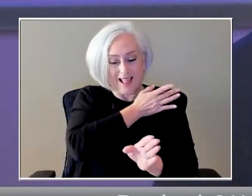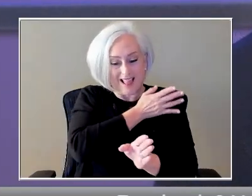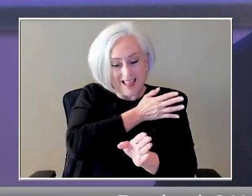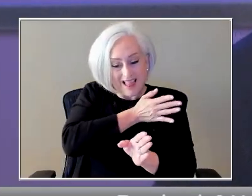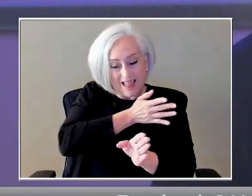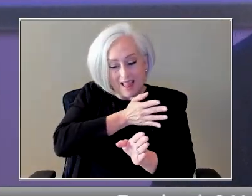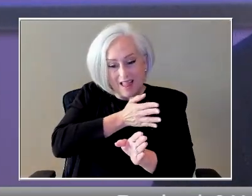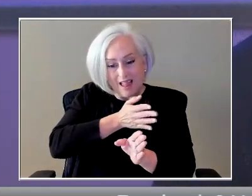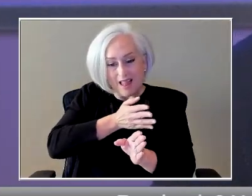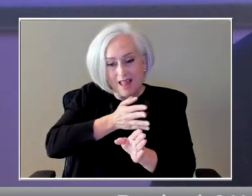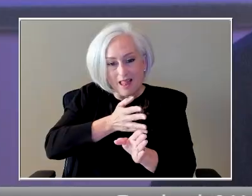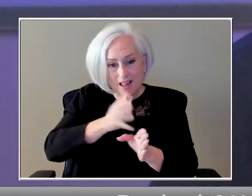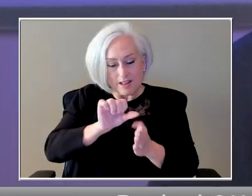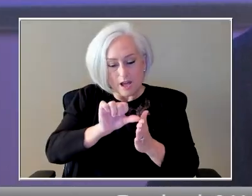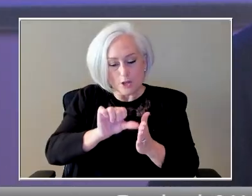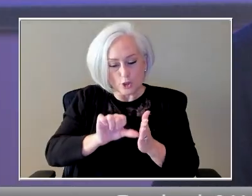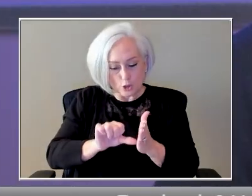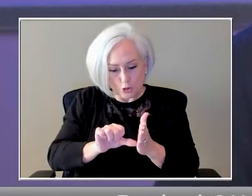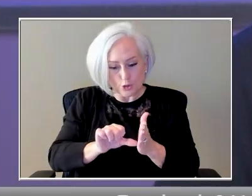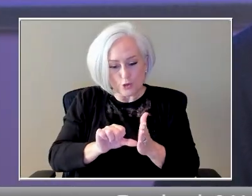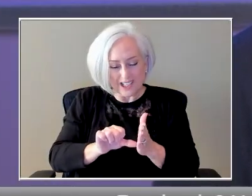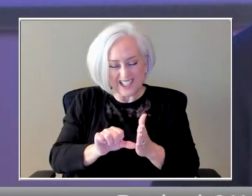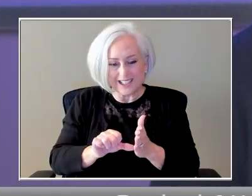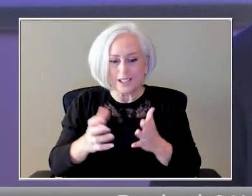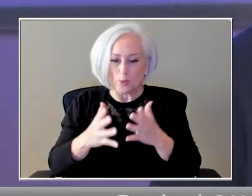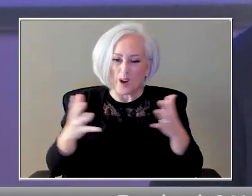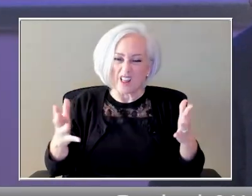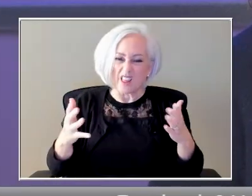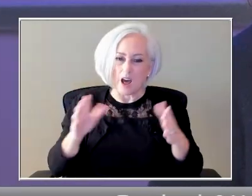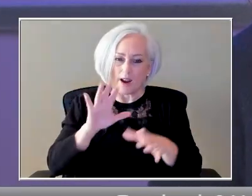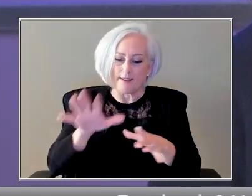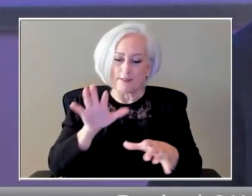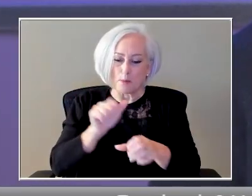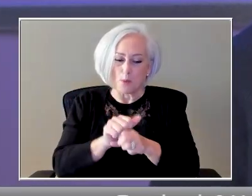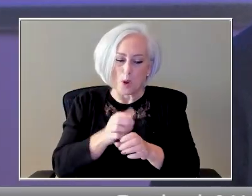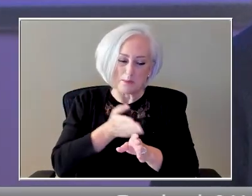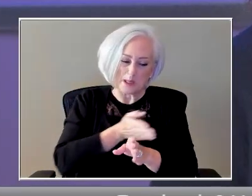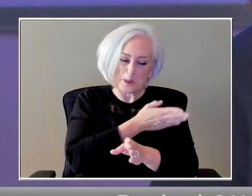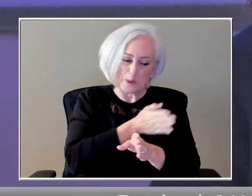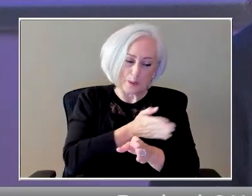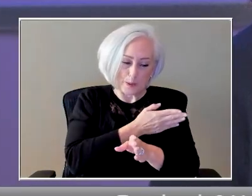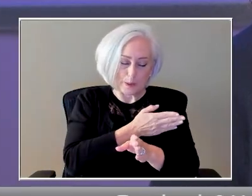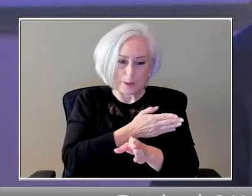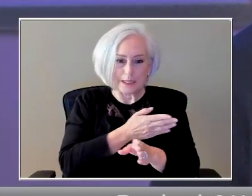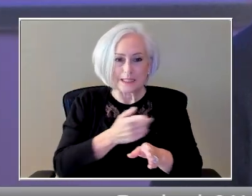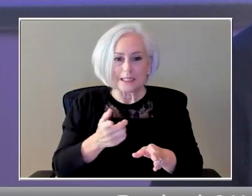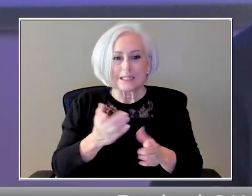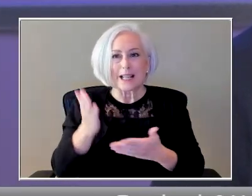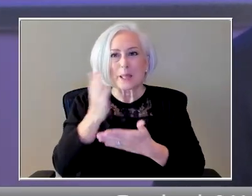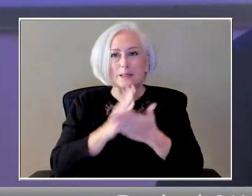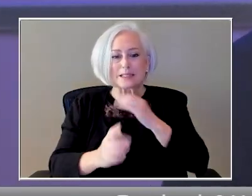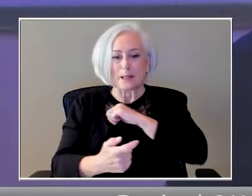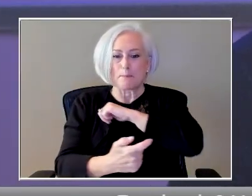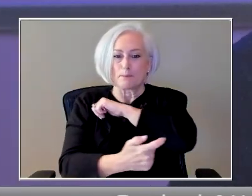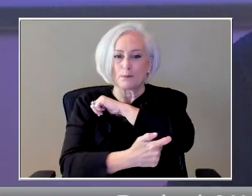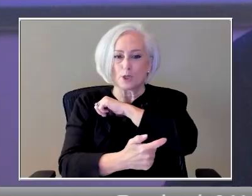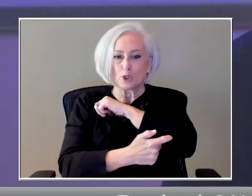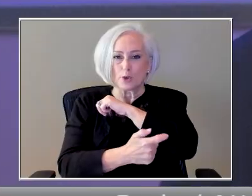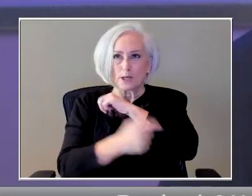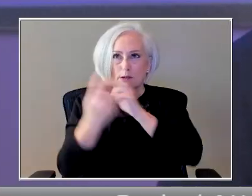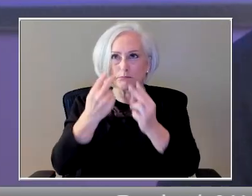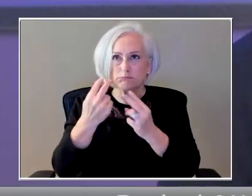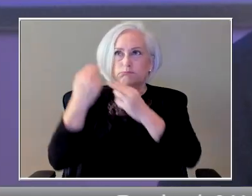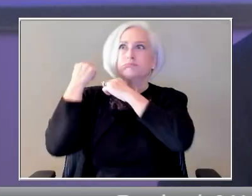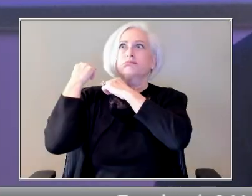the appointments we had to have, I have to say there was some triggering back to the transplant. You know, when I